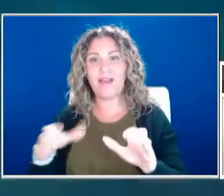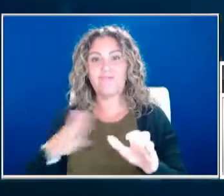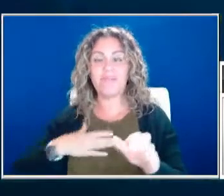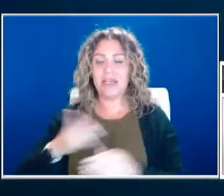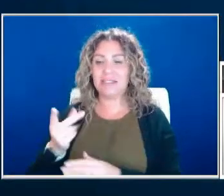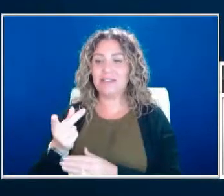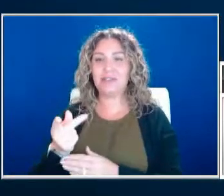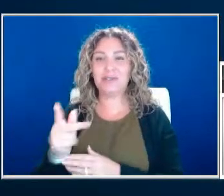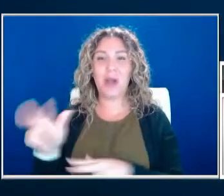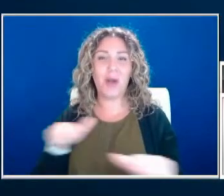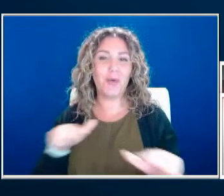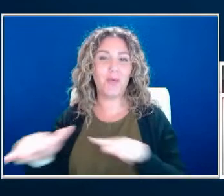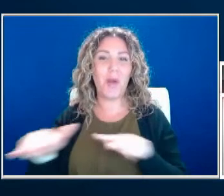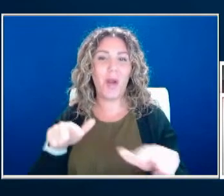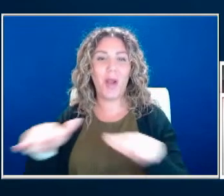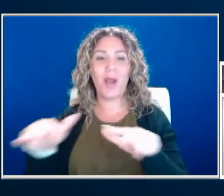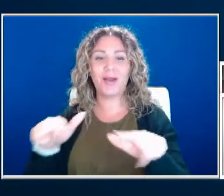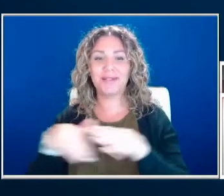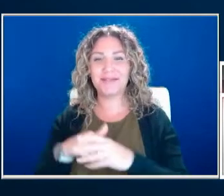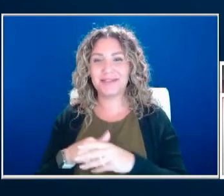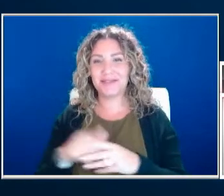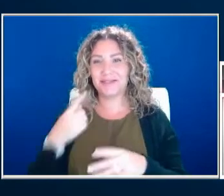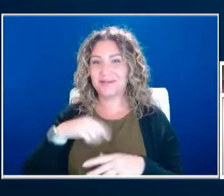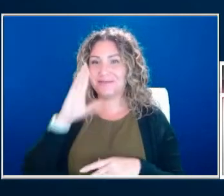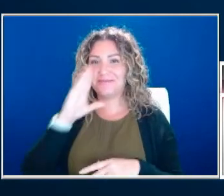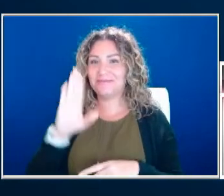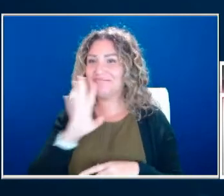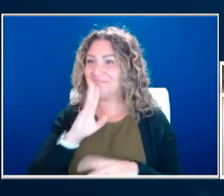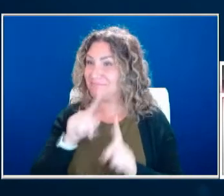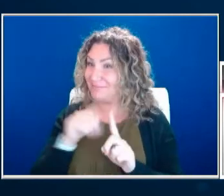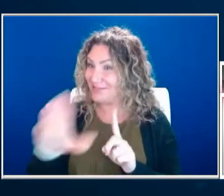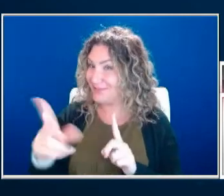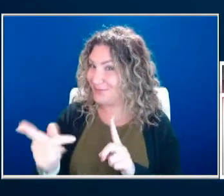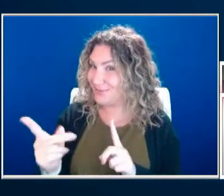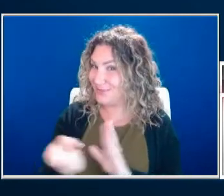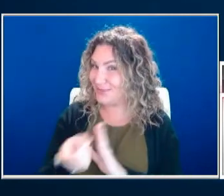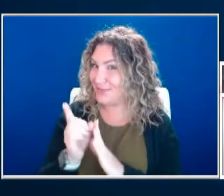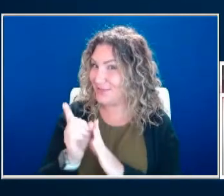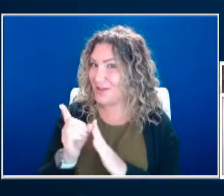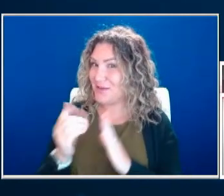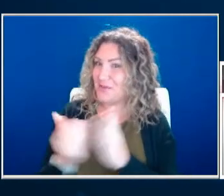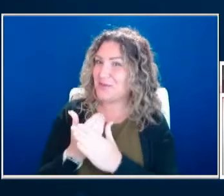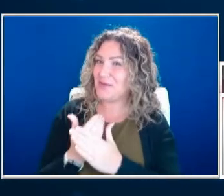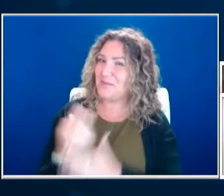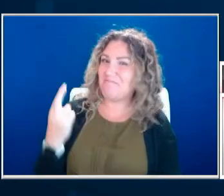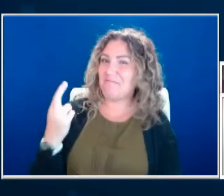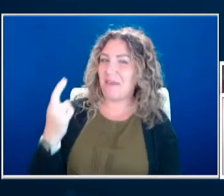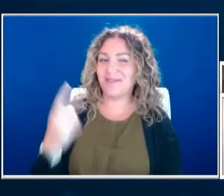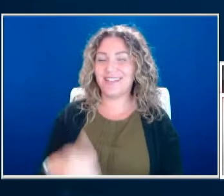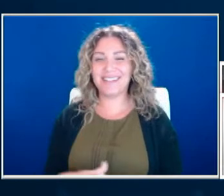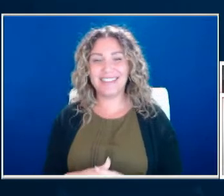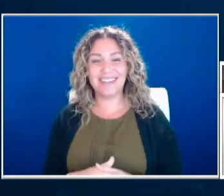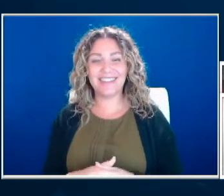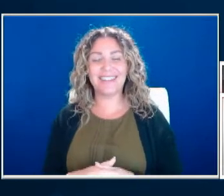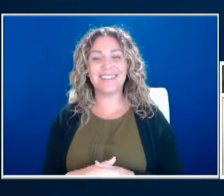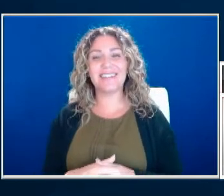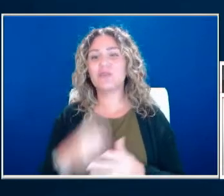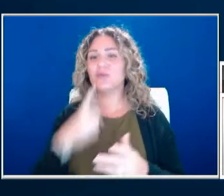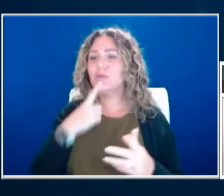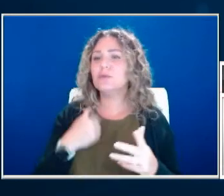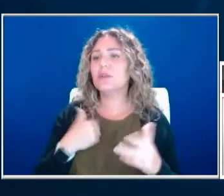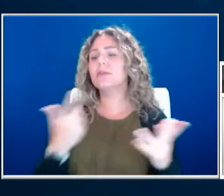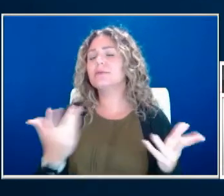stuff. And we're going to talk about that dog here in just a moment, your new BFF. So tell us a little bit about, so you came out of